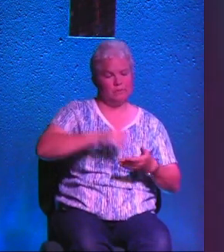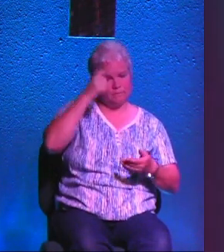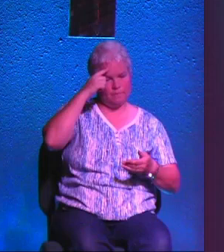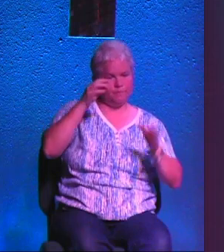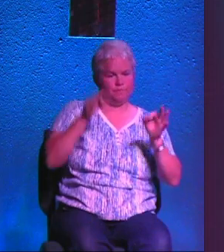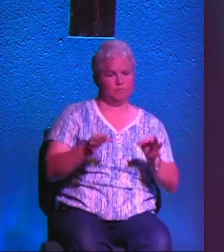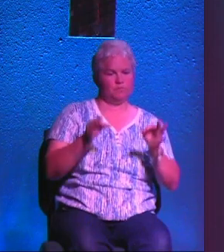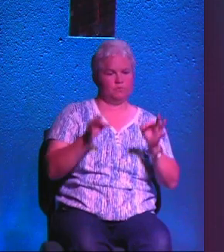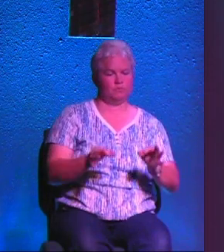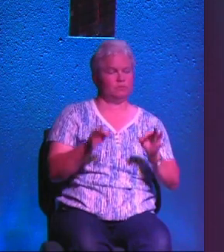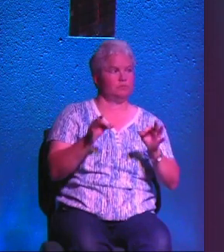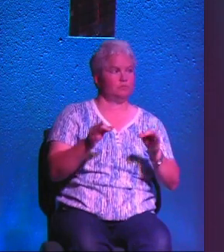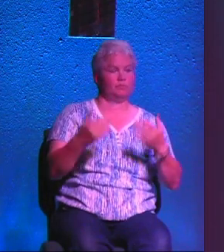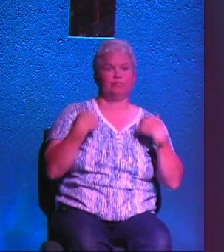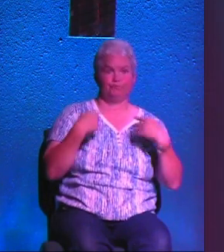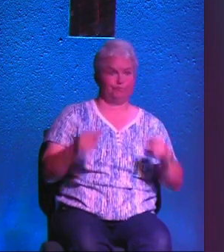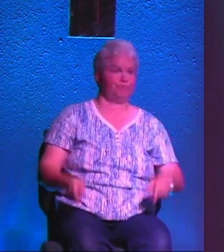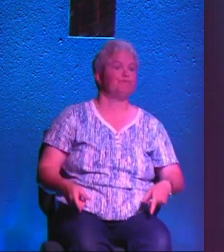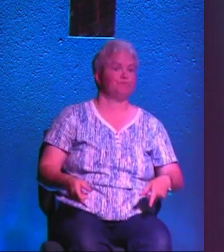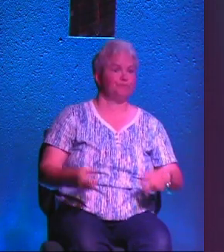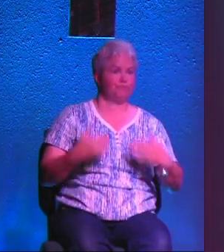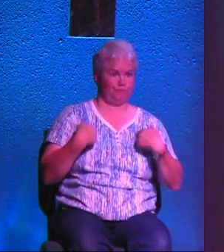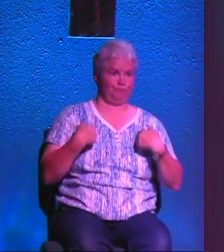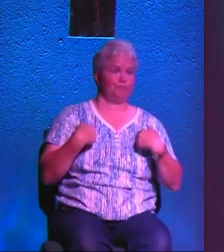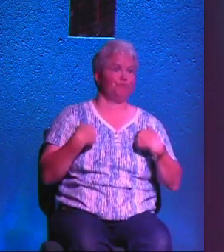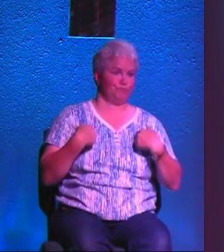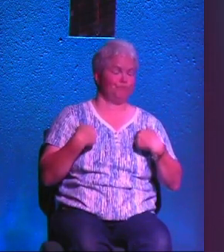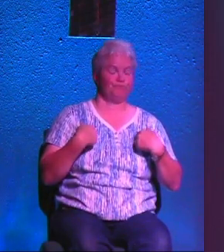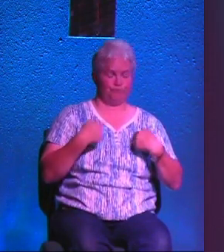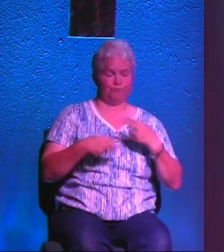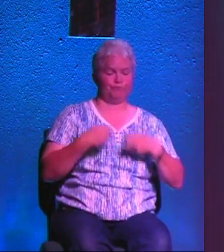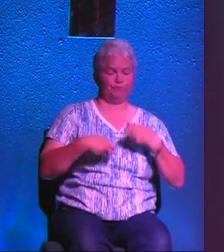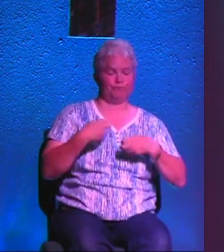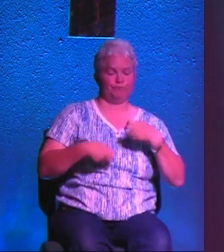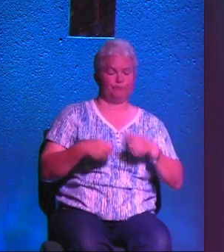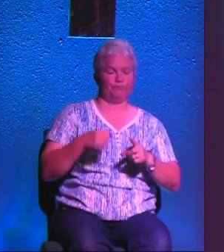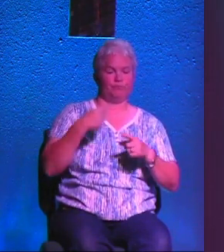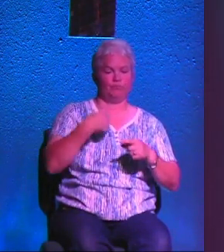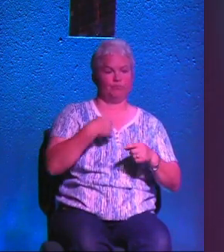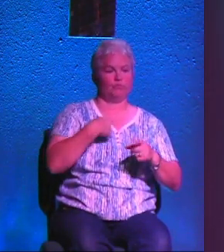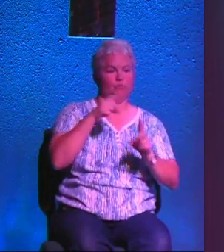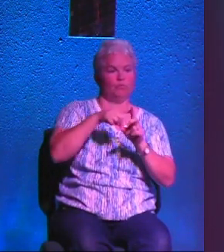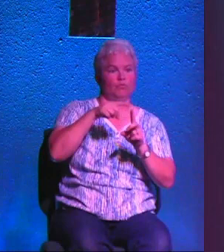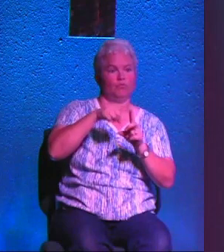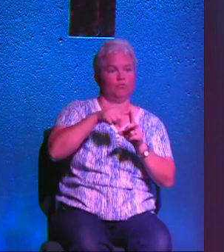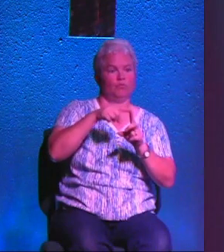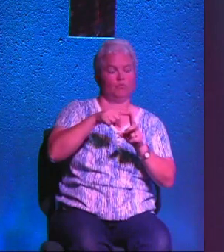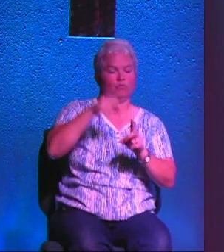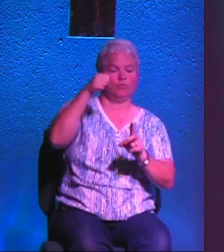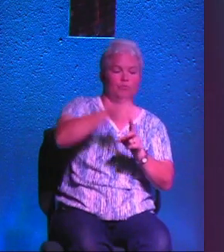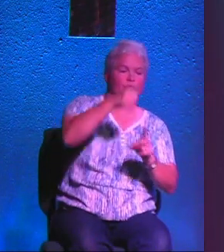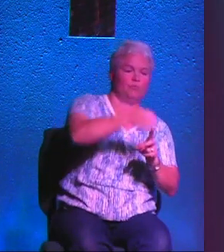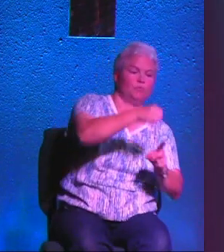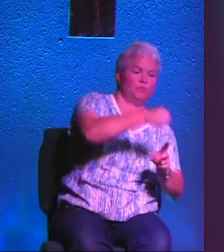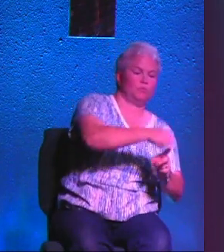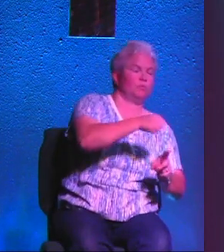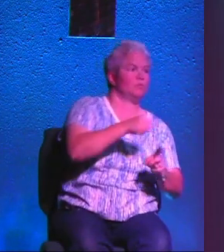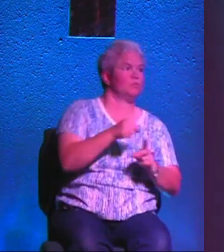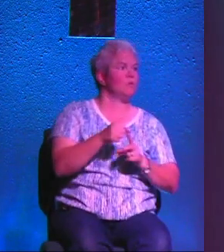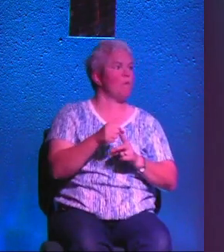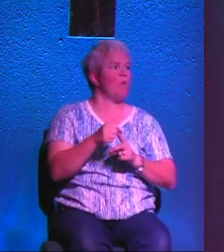I make, that's my body's fault, right? It's my body. So I need to punish my body. Therefore, I'm going to do